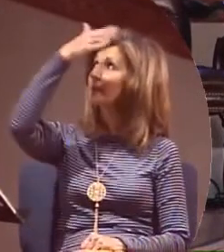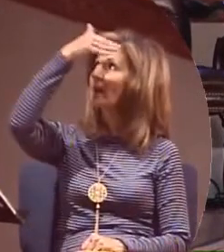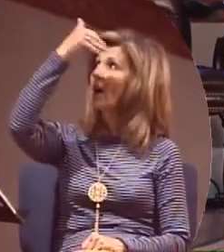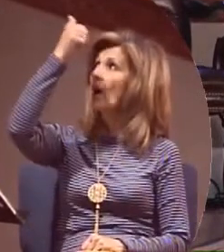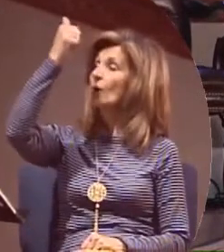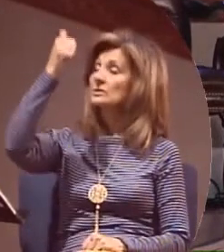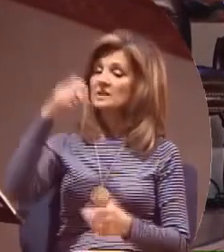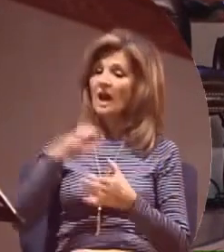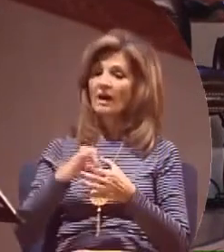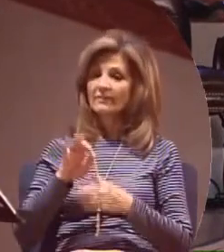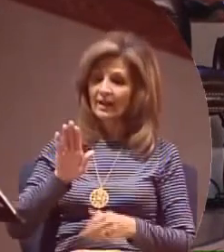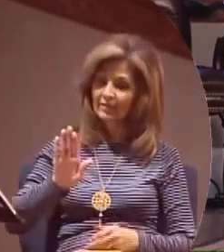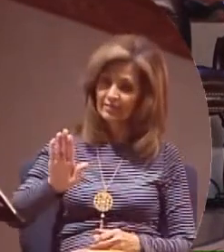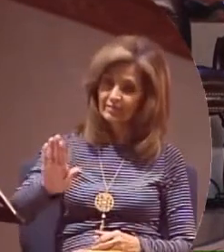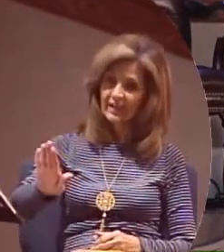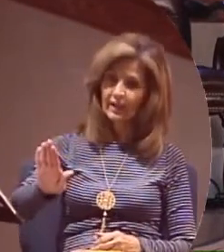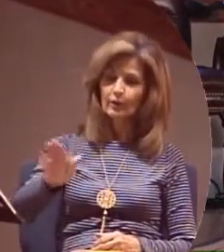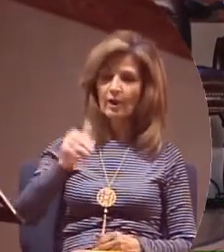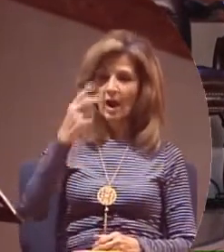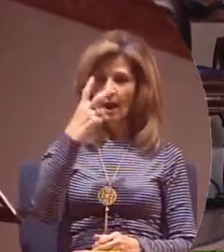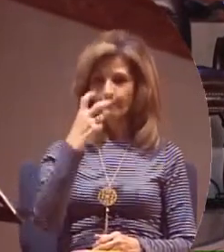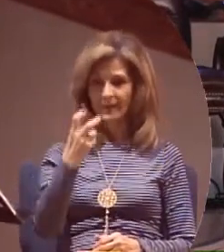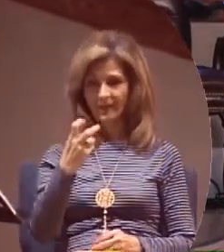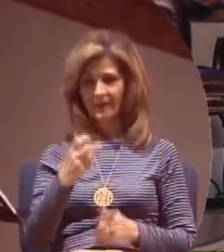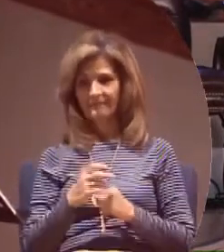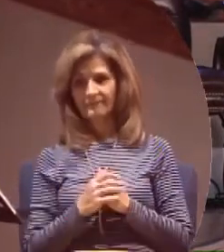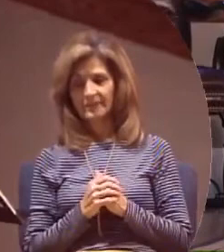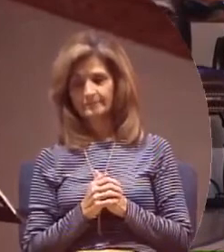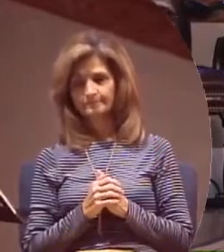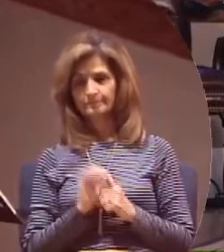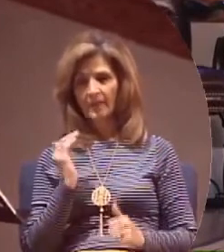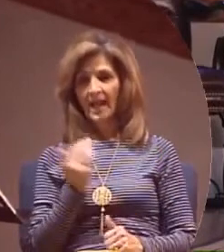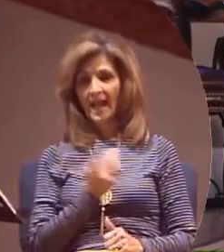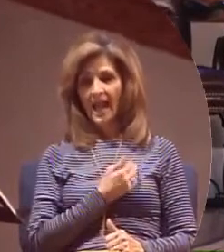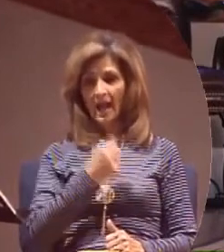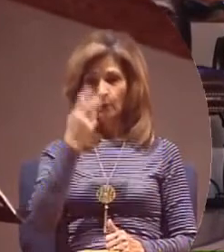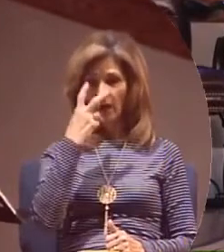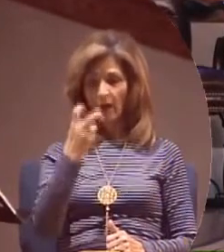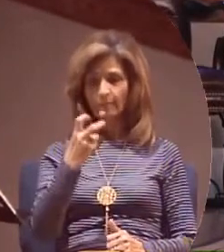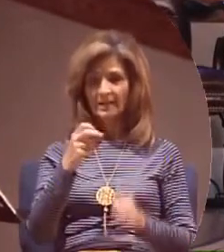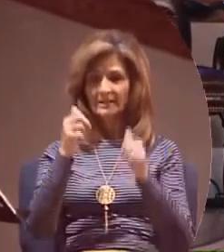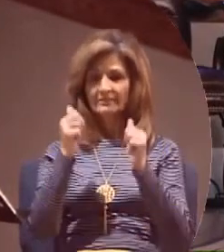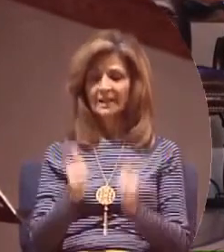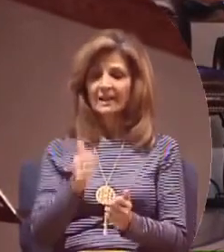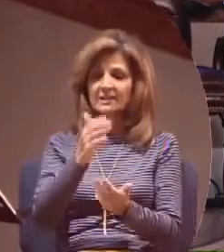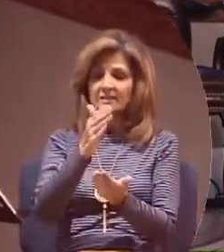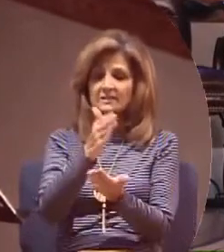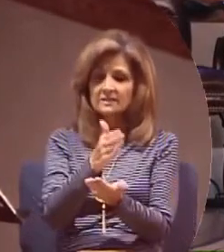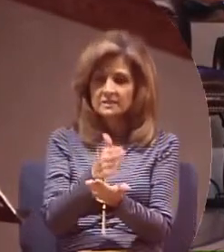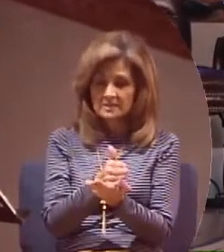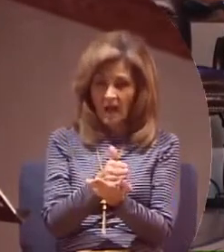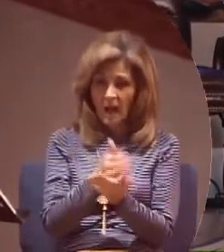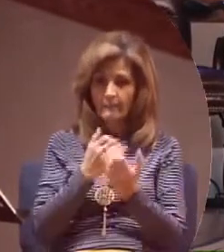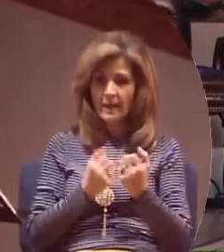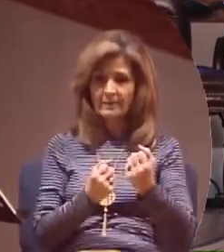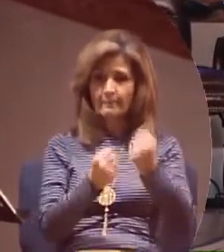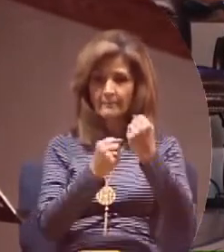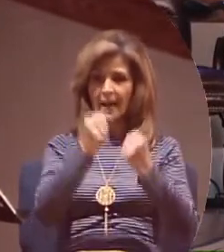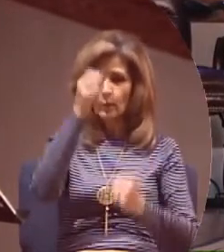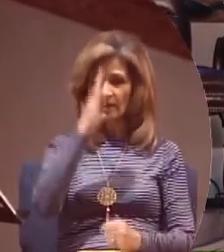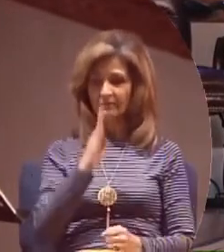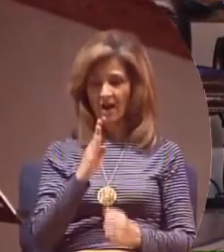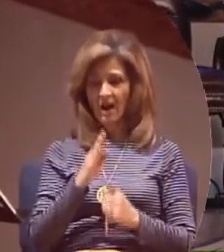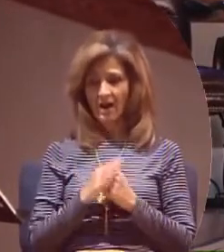because of their unbelief. You know what? Our unbelief can stop the power of God.